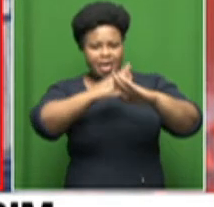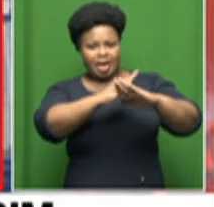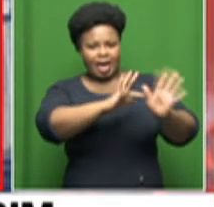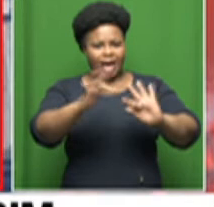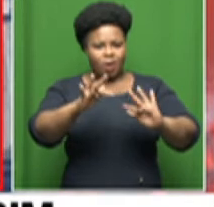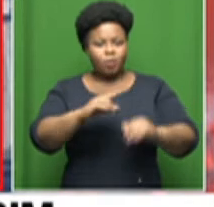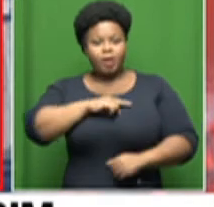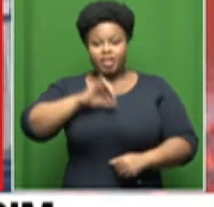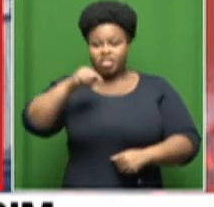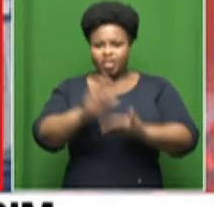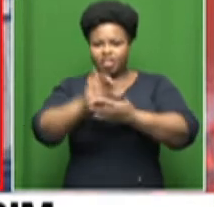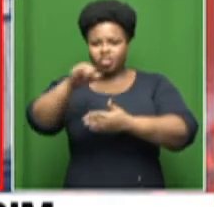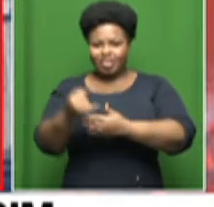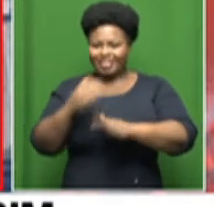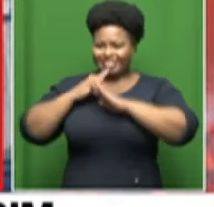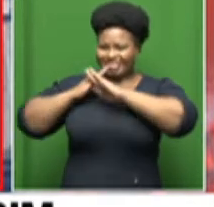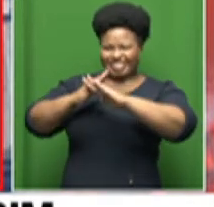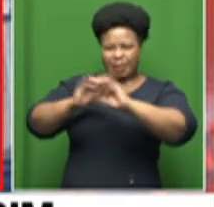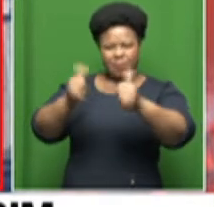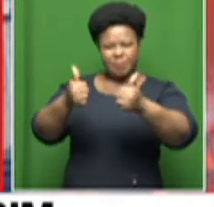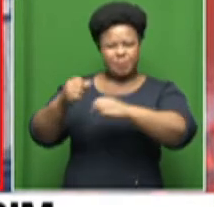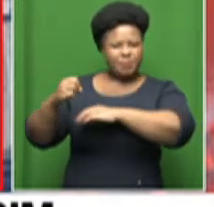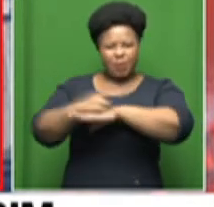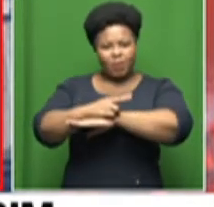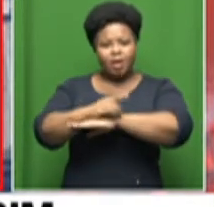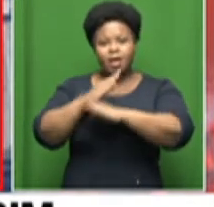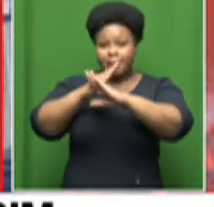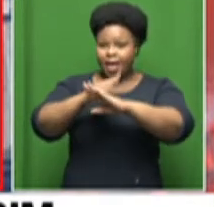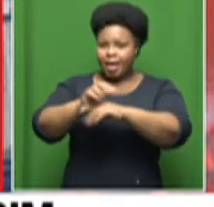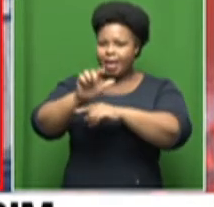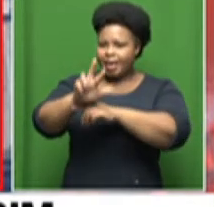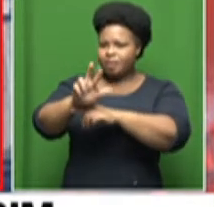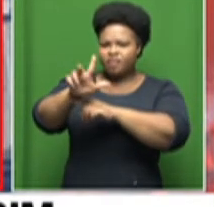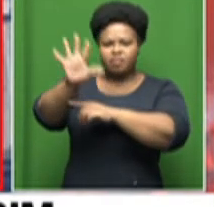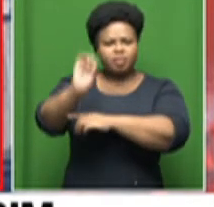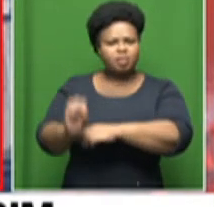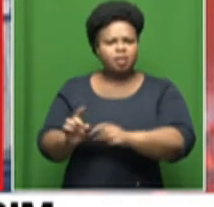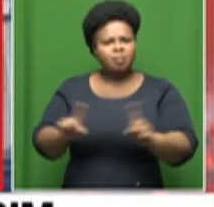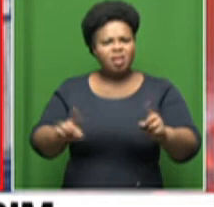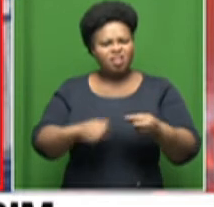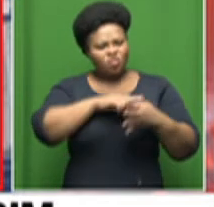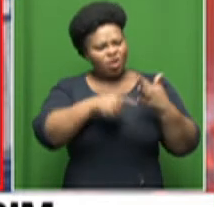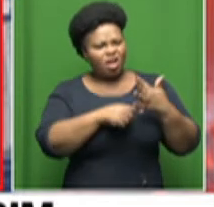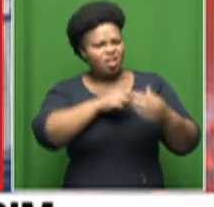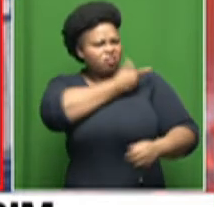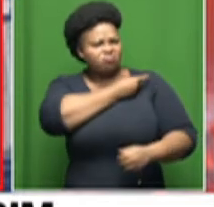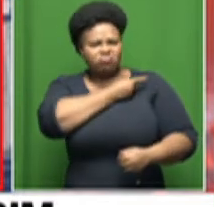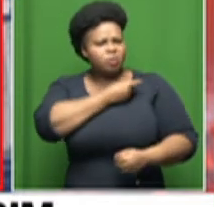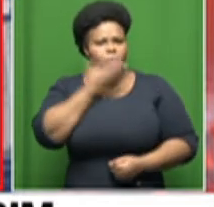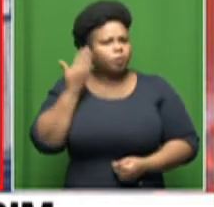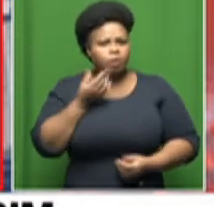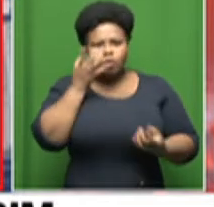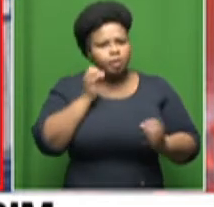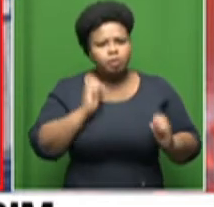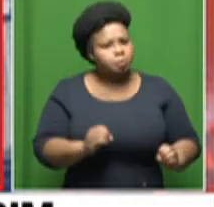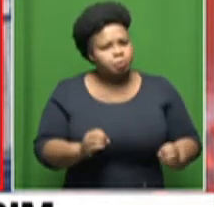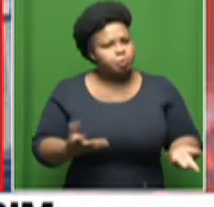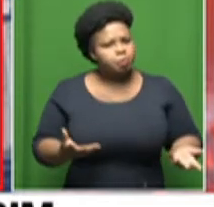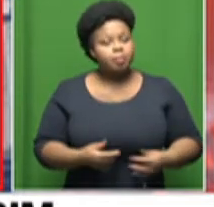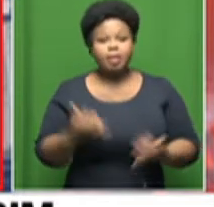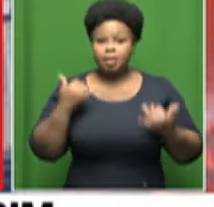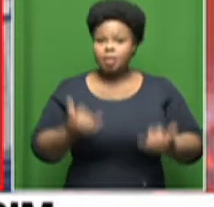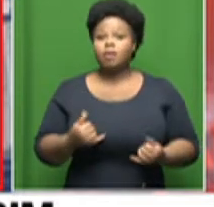has high efficacy at 85%. But we don't have data for this on the other vaccines. And so clinical data